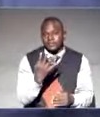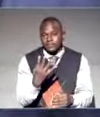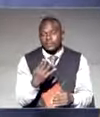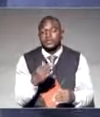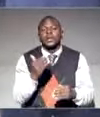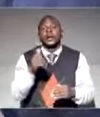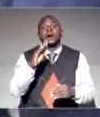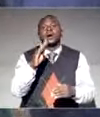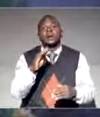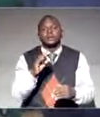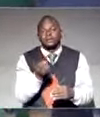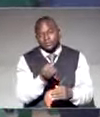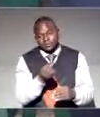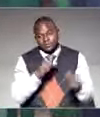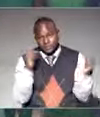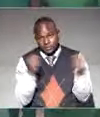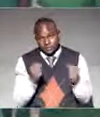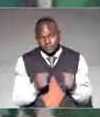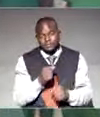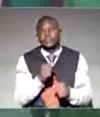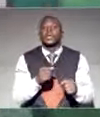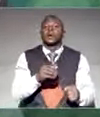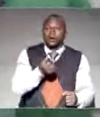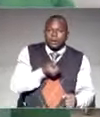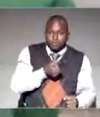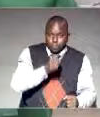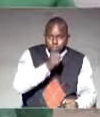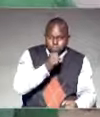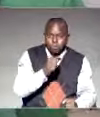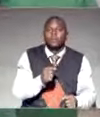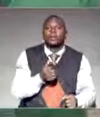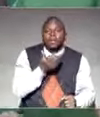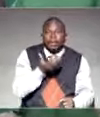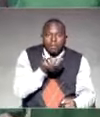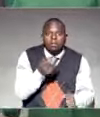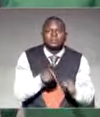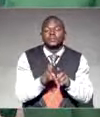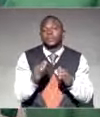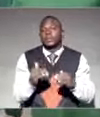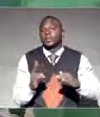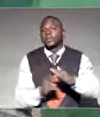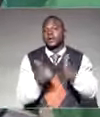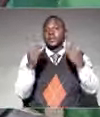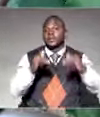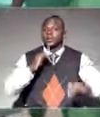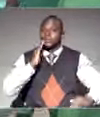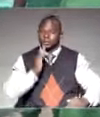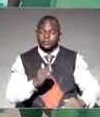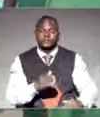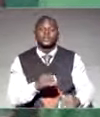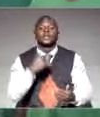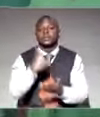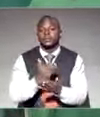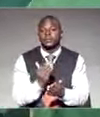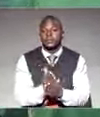high fevers, cough and flu in the 3 days. The Vice President has directed the respective